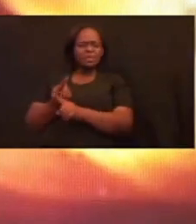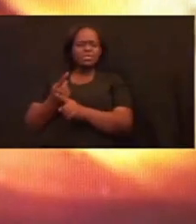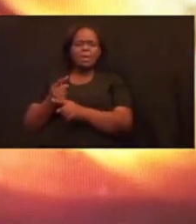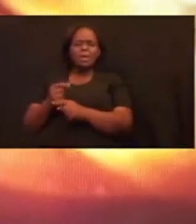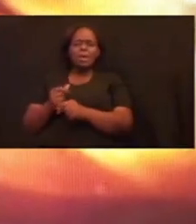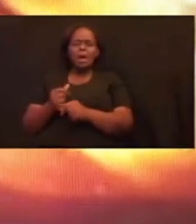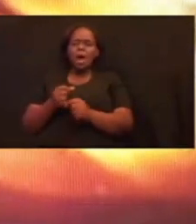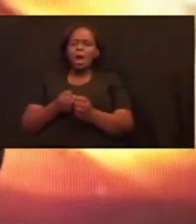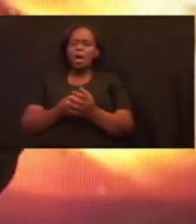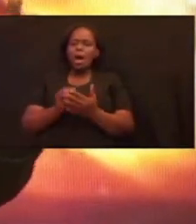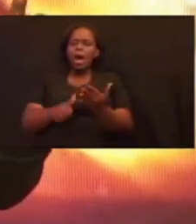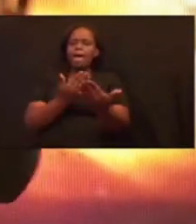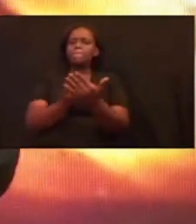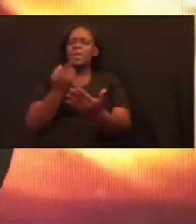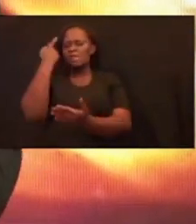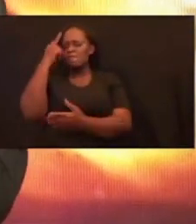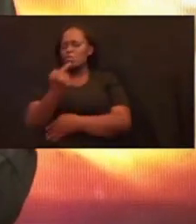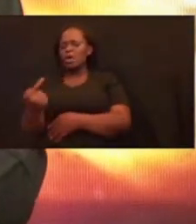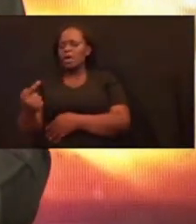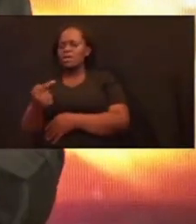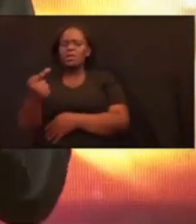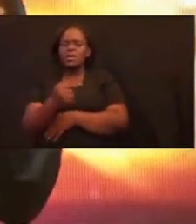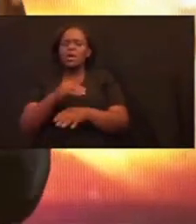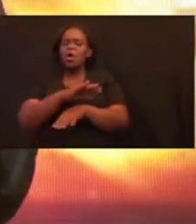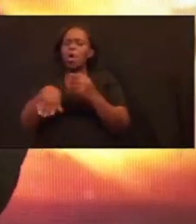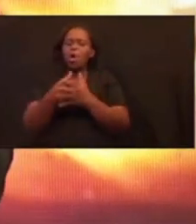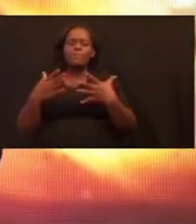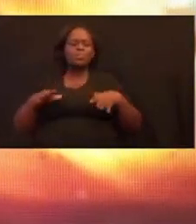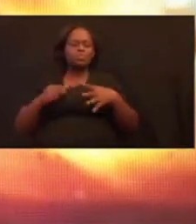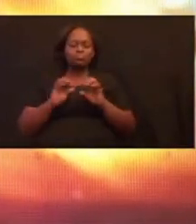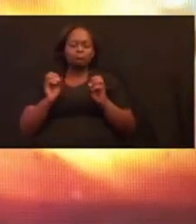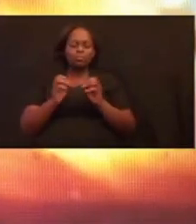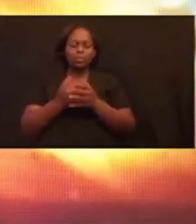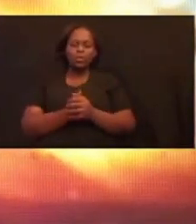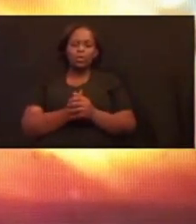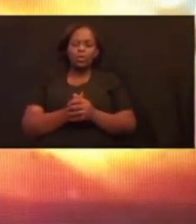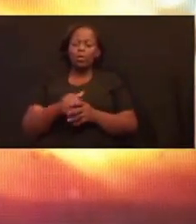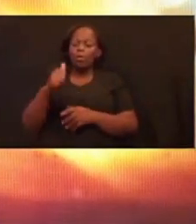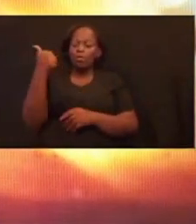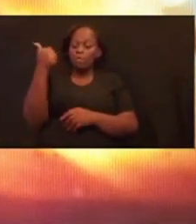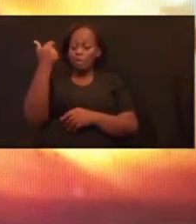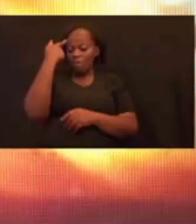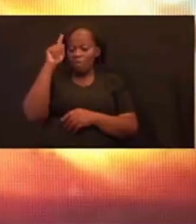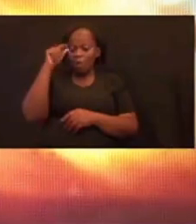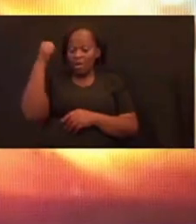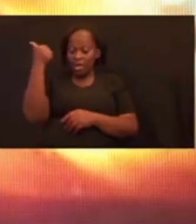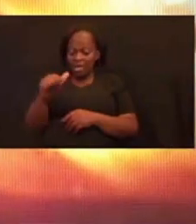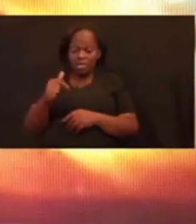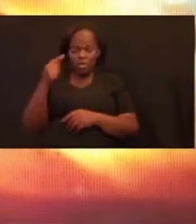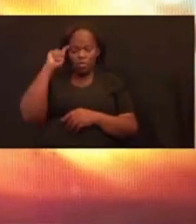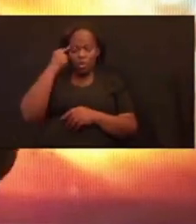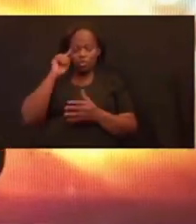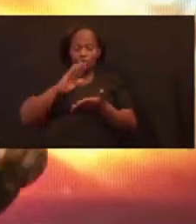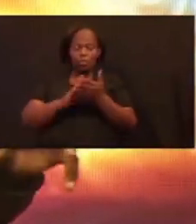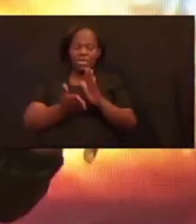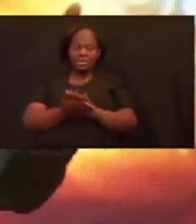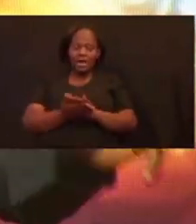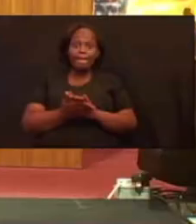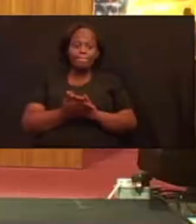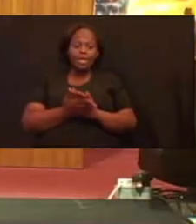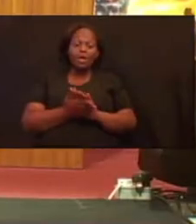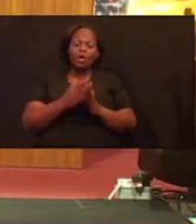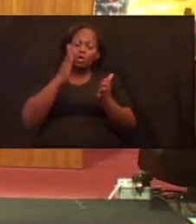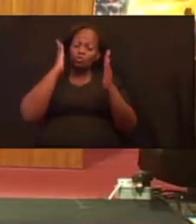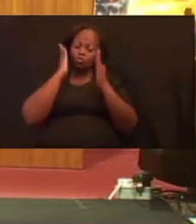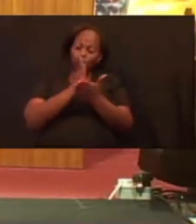together? There are three biblical conditions for any thought to be called a doctrine. Number one, it must be practiced in the